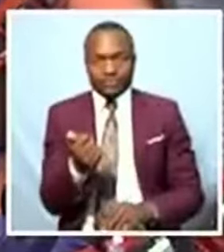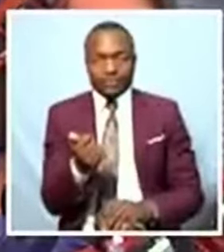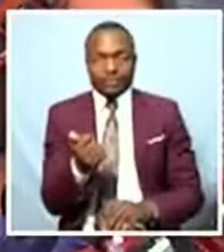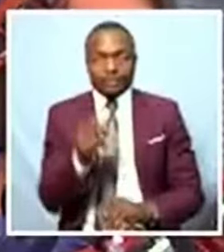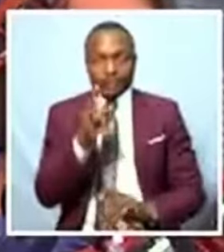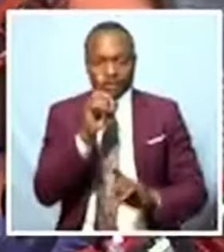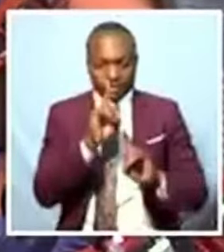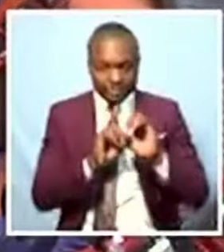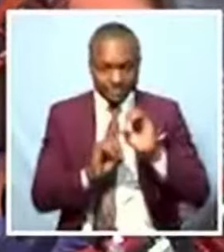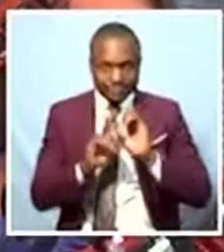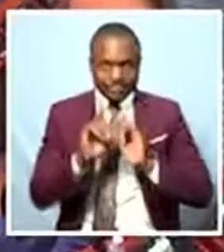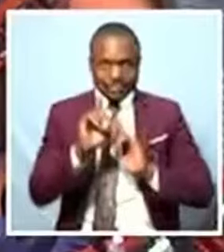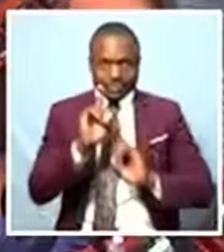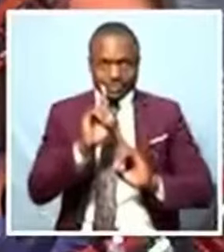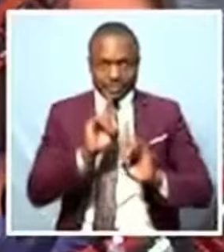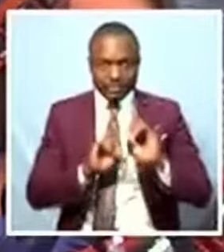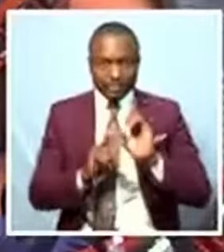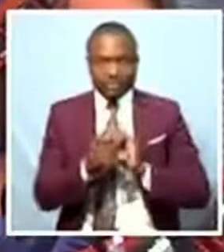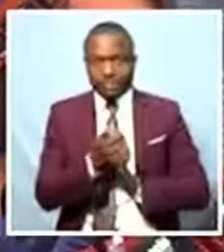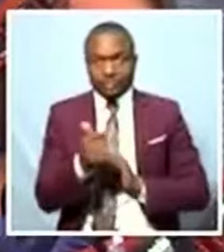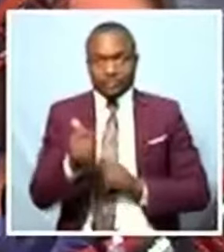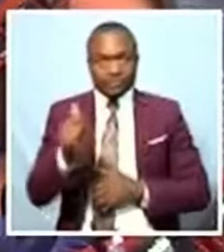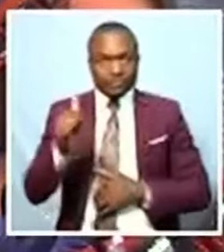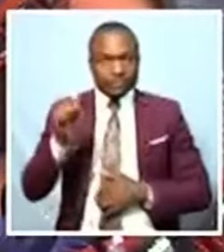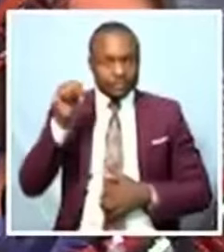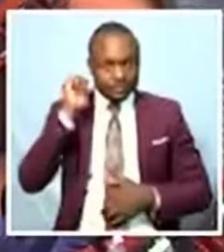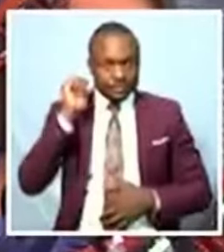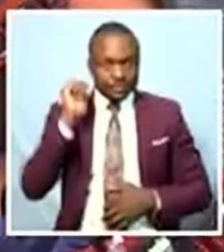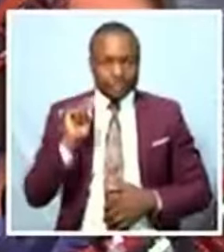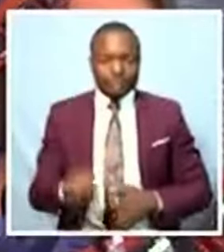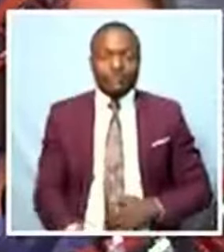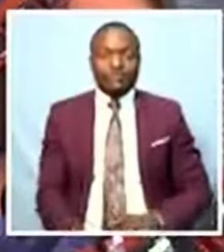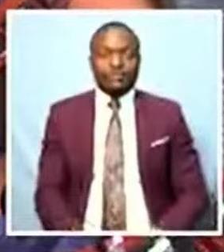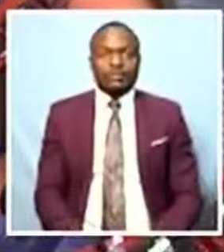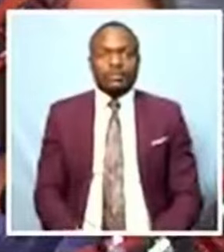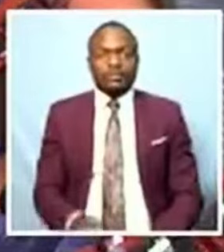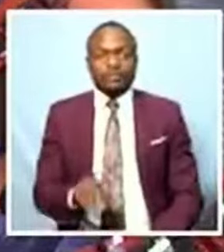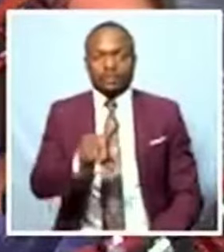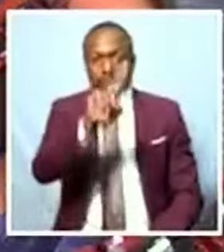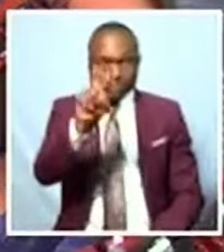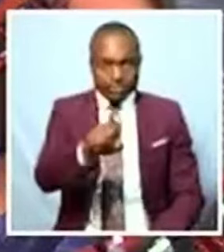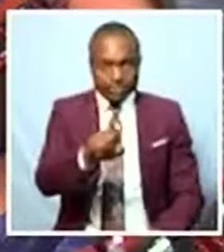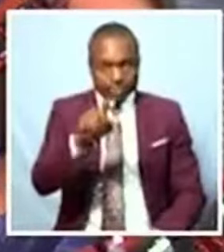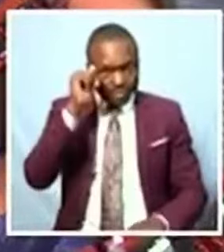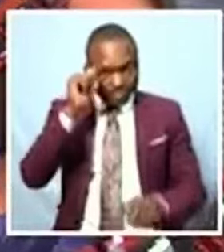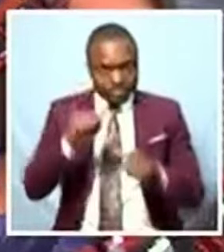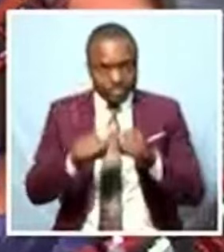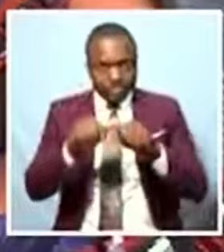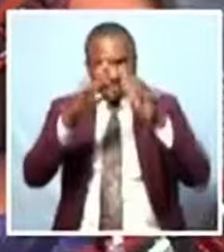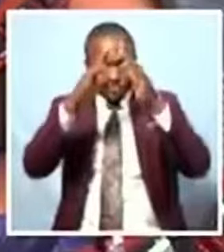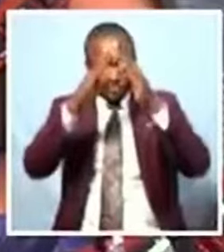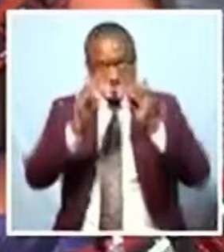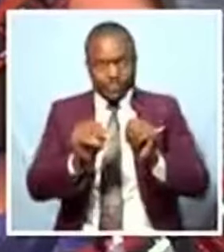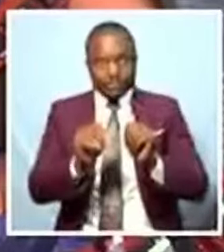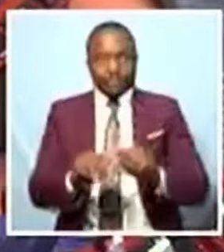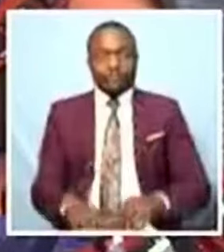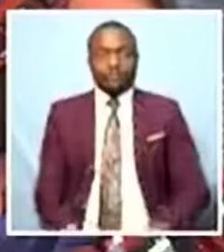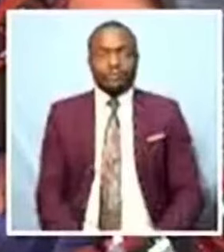debate? Any objection? The question is agreed to. The House